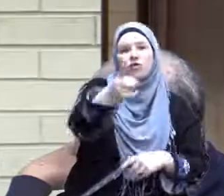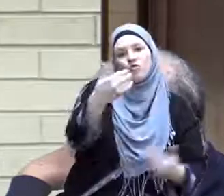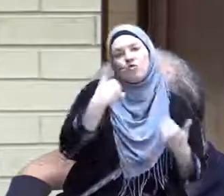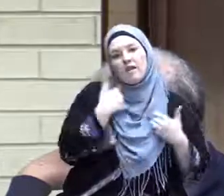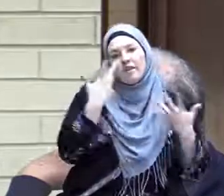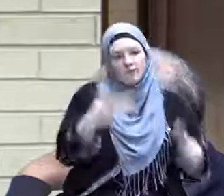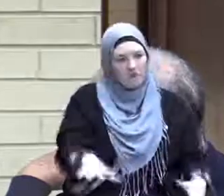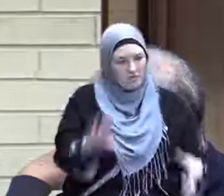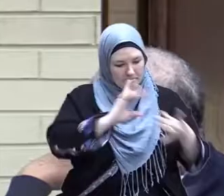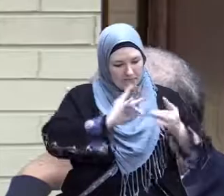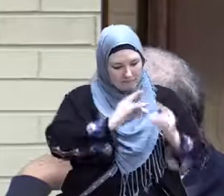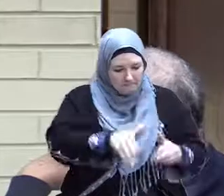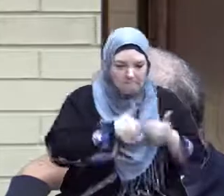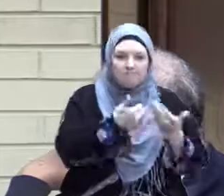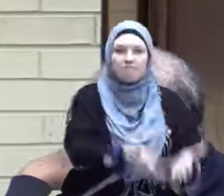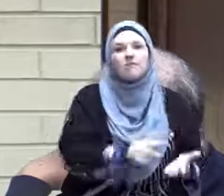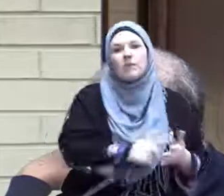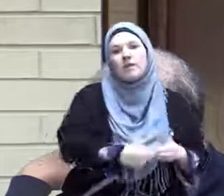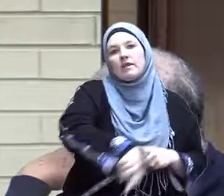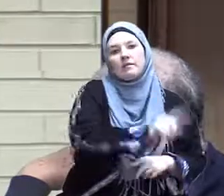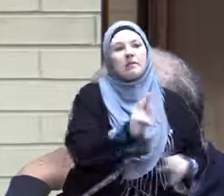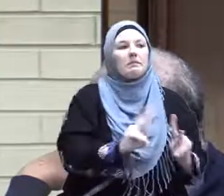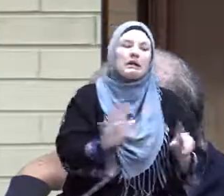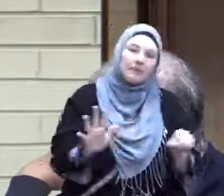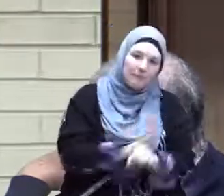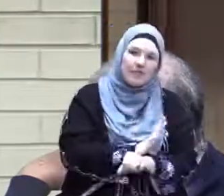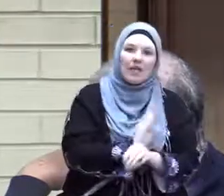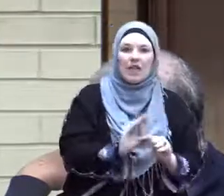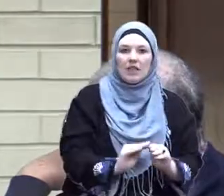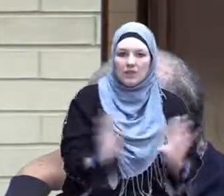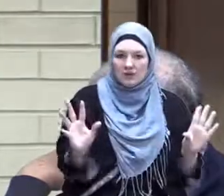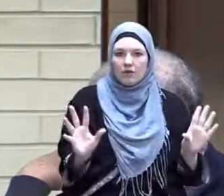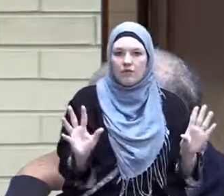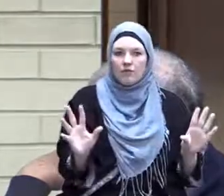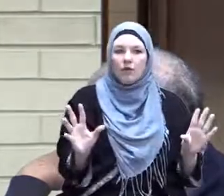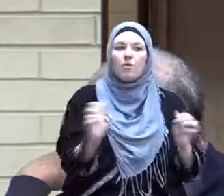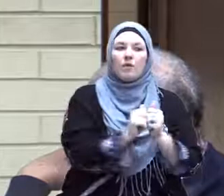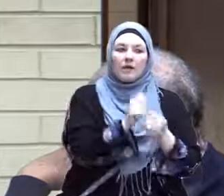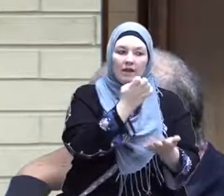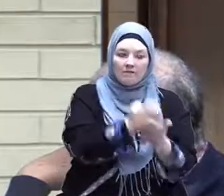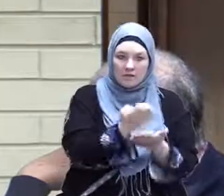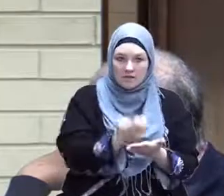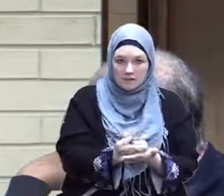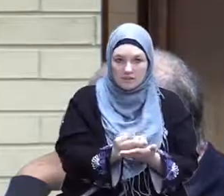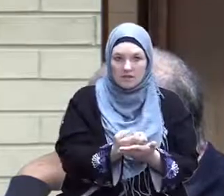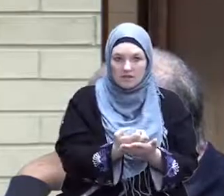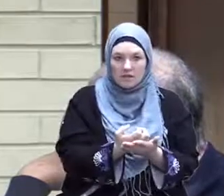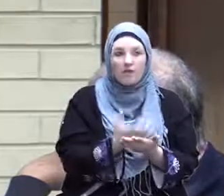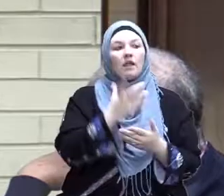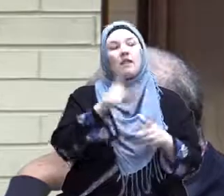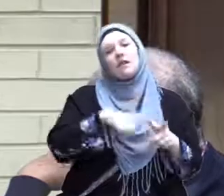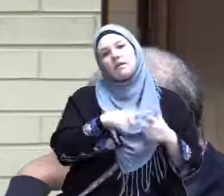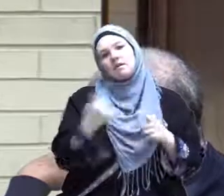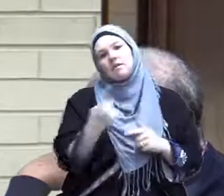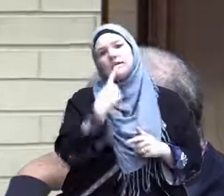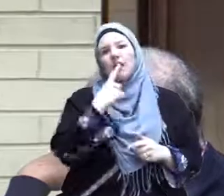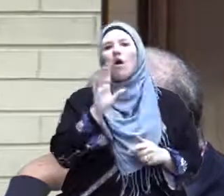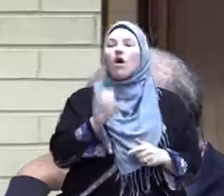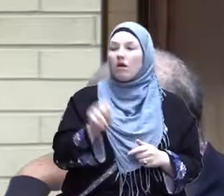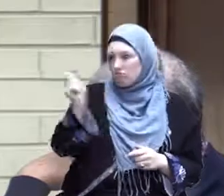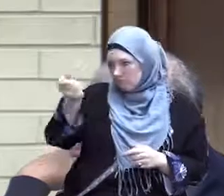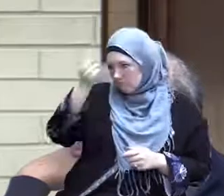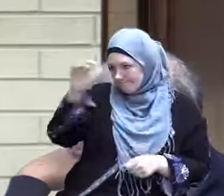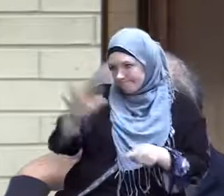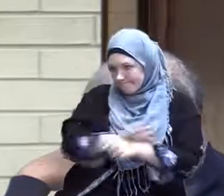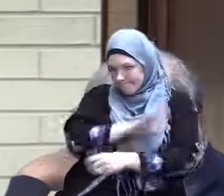have delivered the message complete and clear with evidence, and then somebody says, I understand